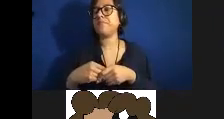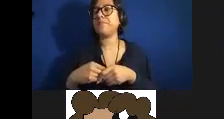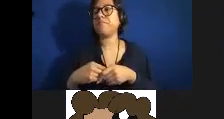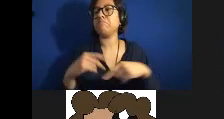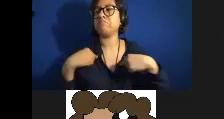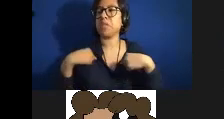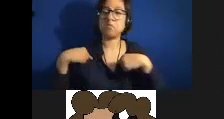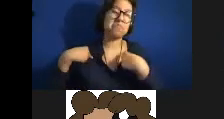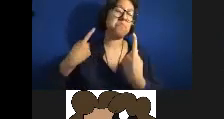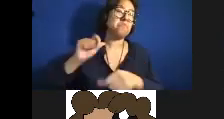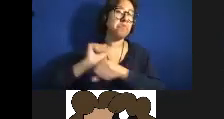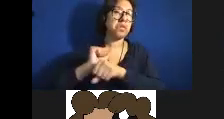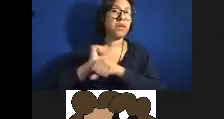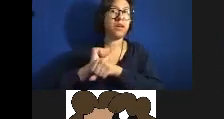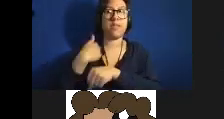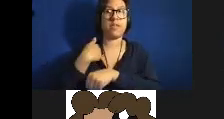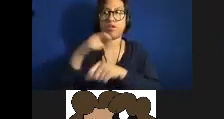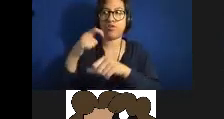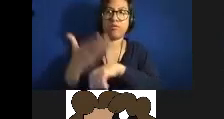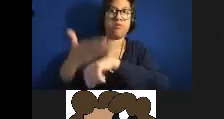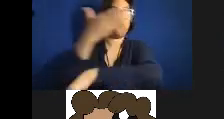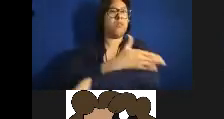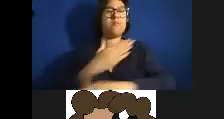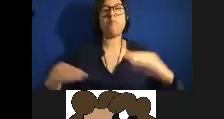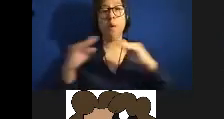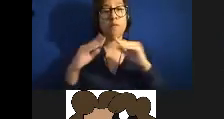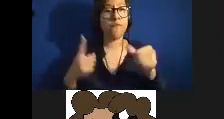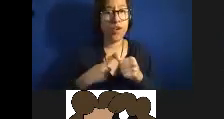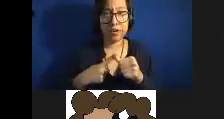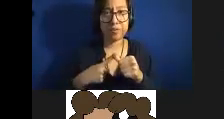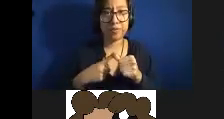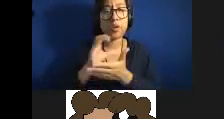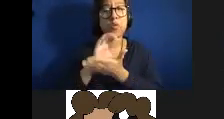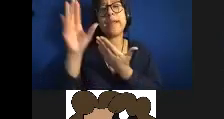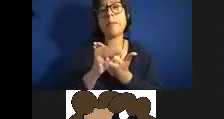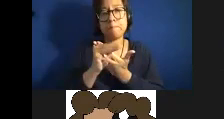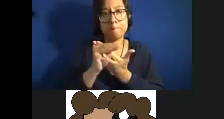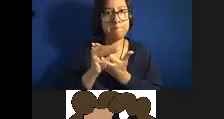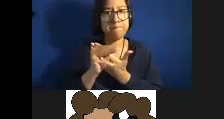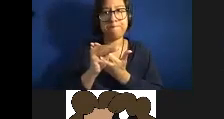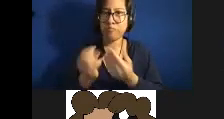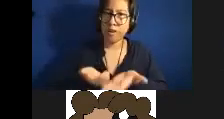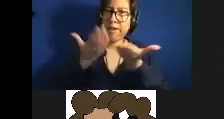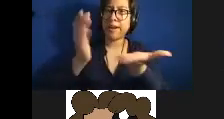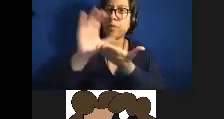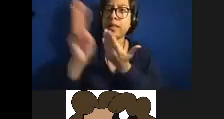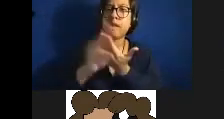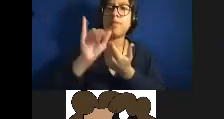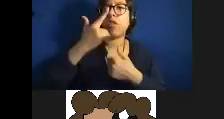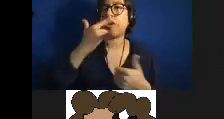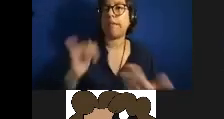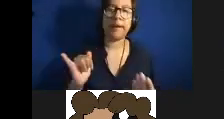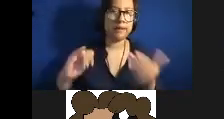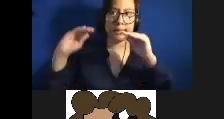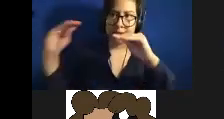working on and I think we need to do more of, right, first is building curriculum, right? So, you know, what does it look like to